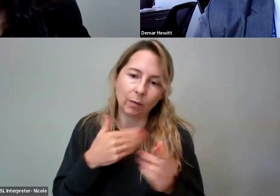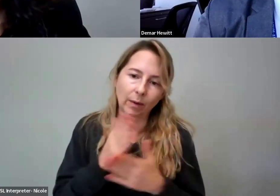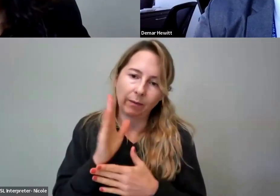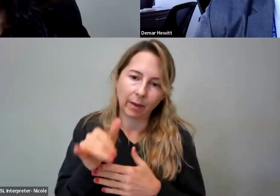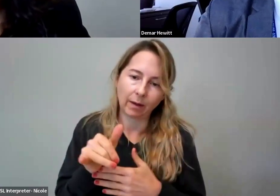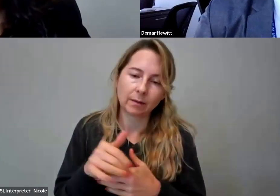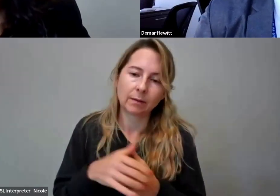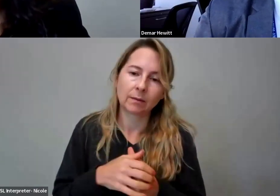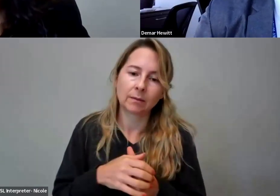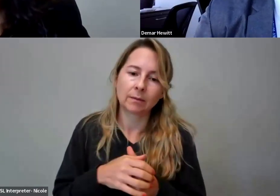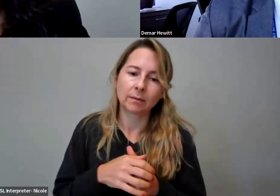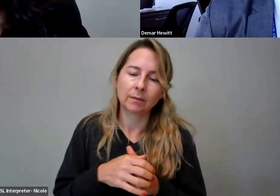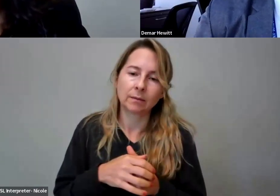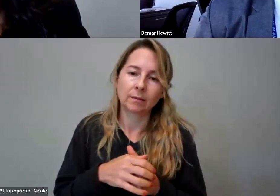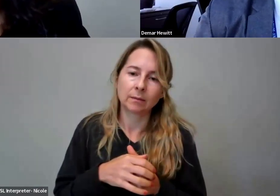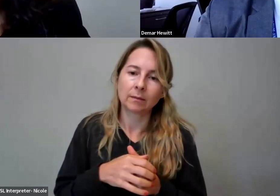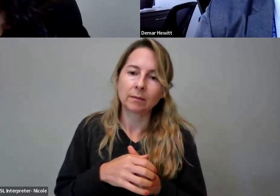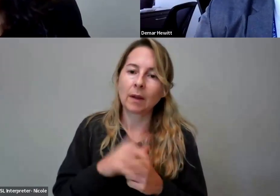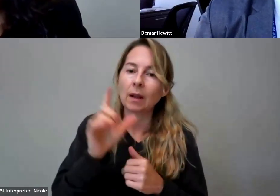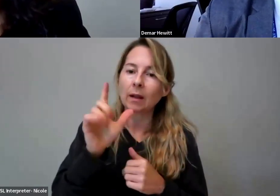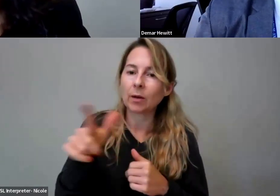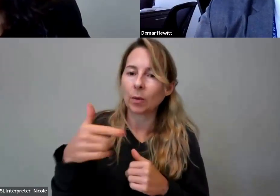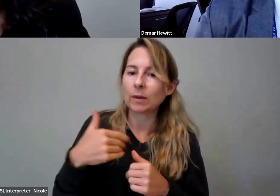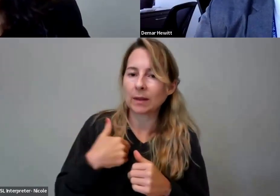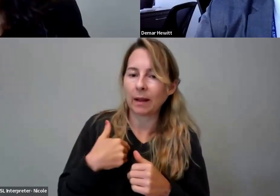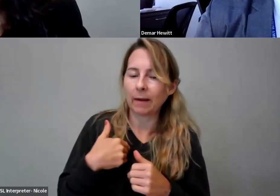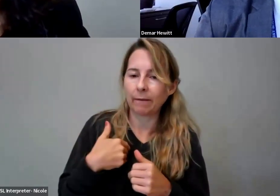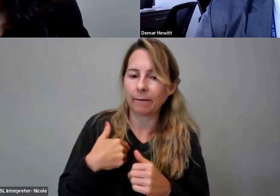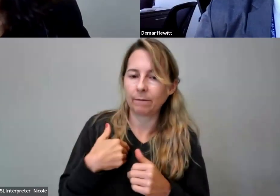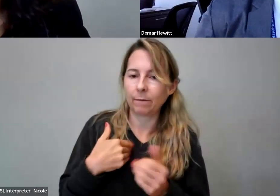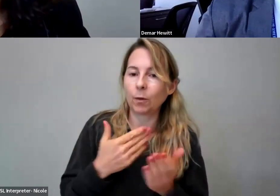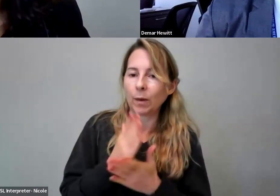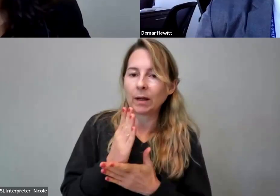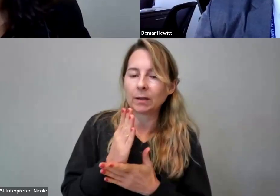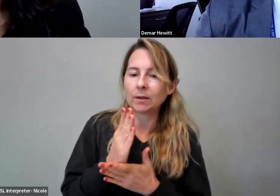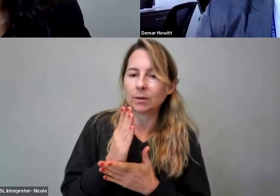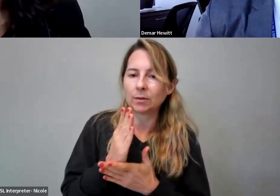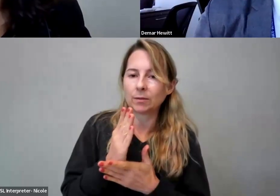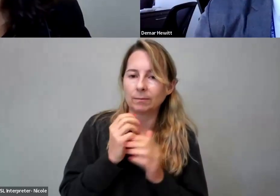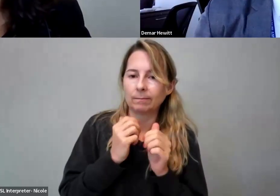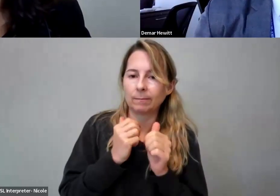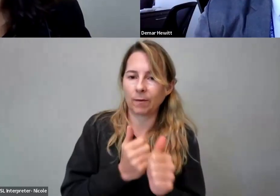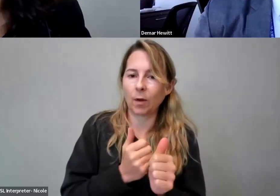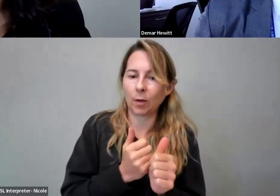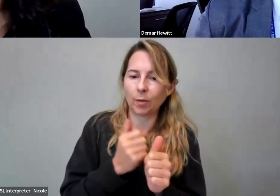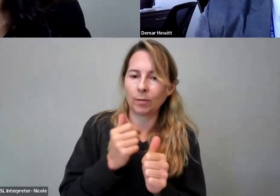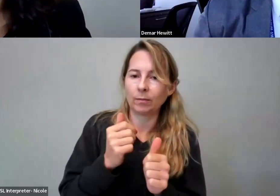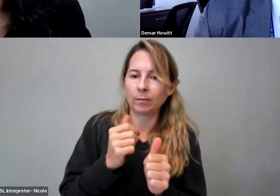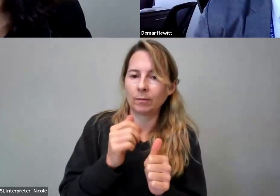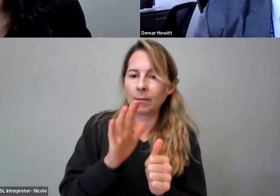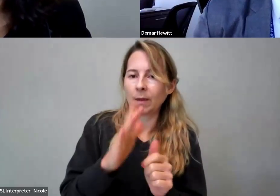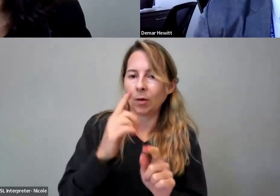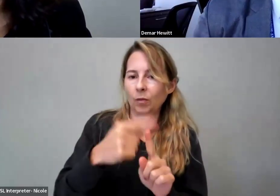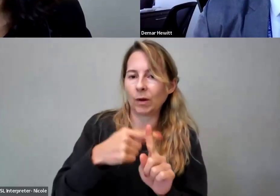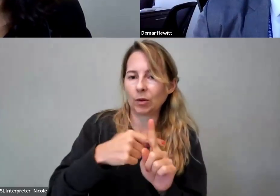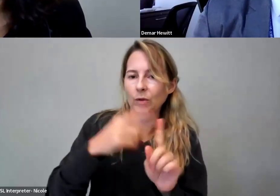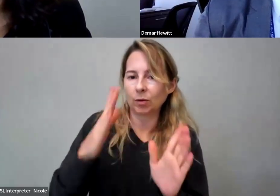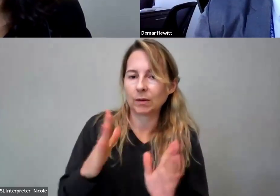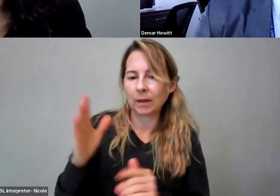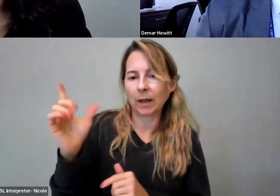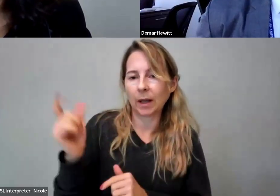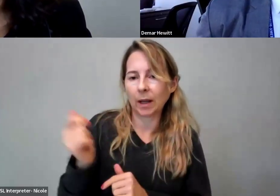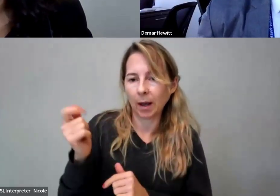to take income into the equation when assessing